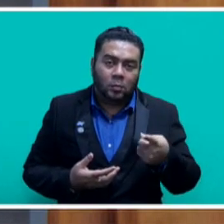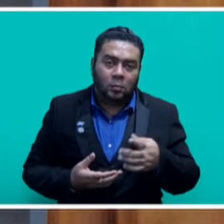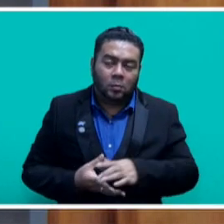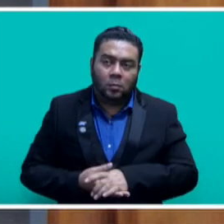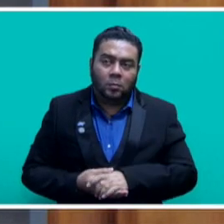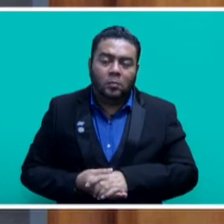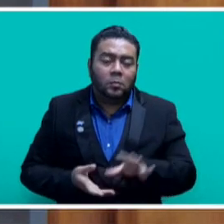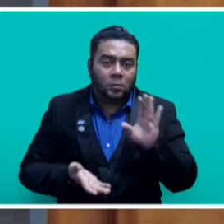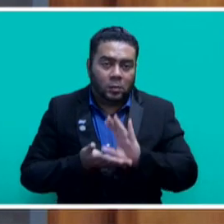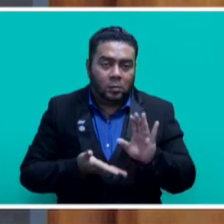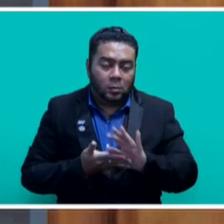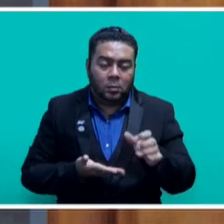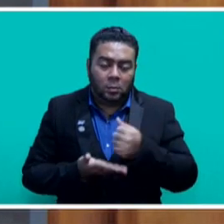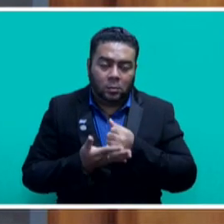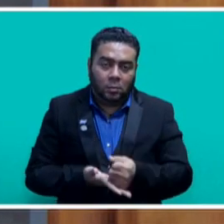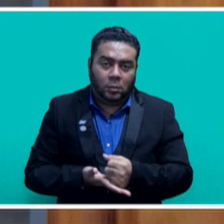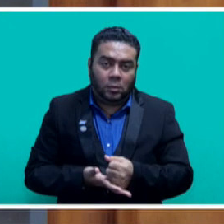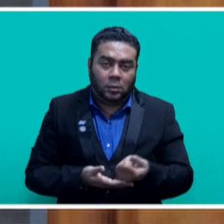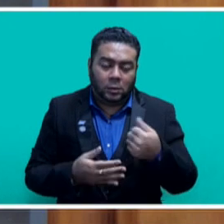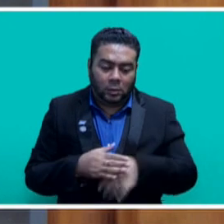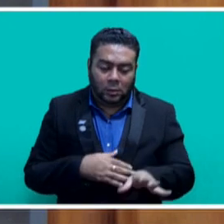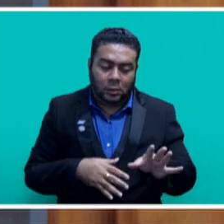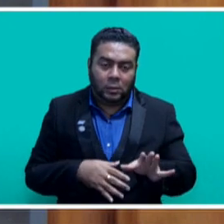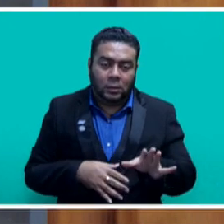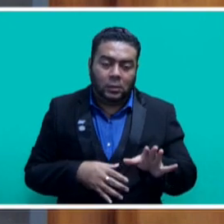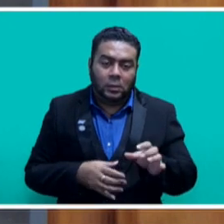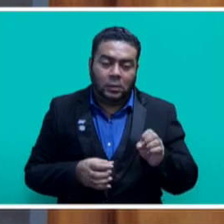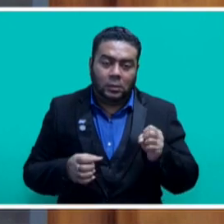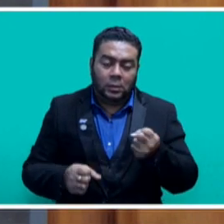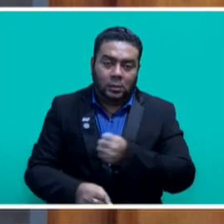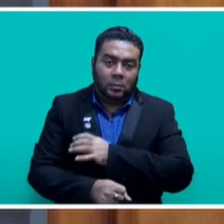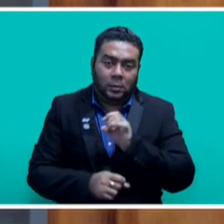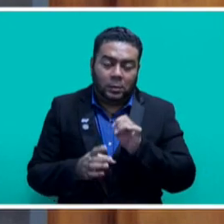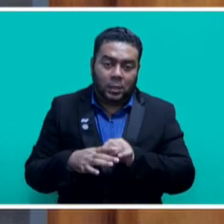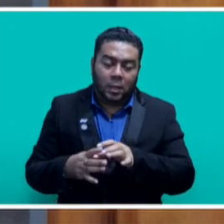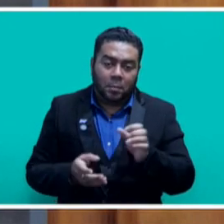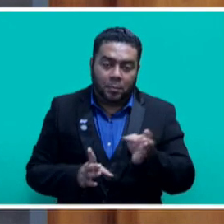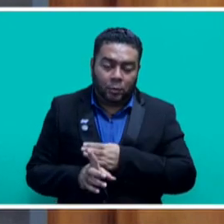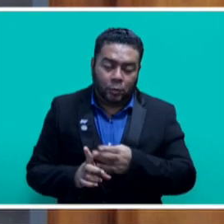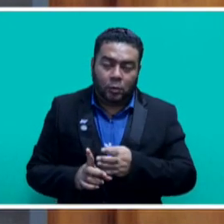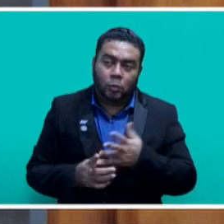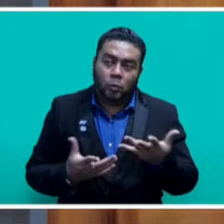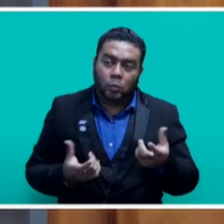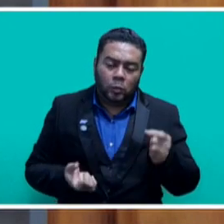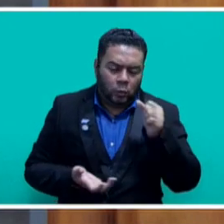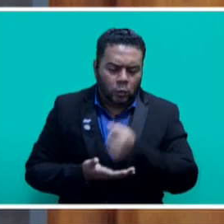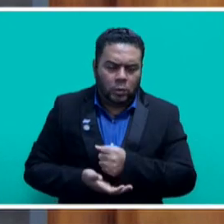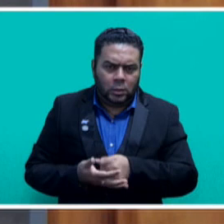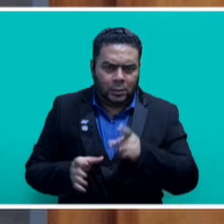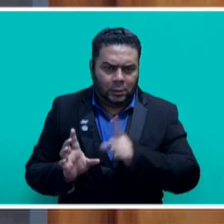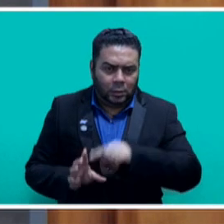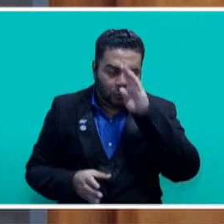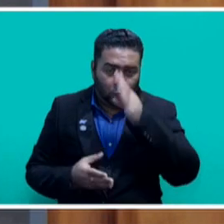581,931 for counseling support in the Substance Abuse Advisory Council will ensure that young vulnerable